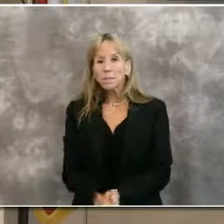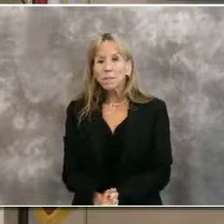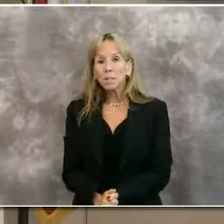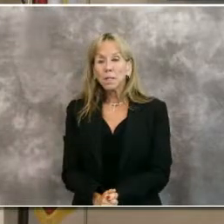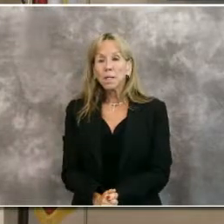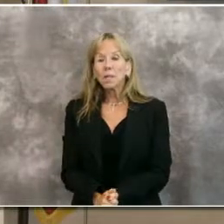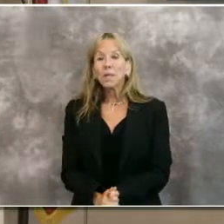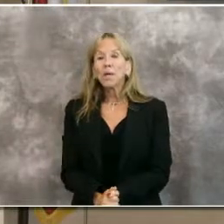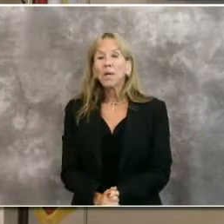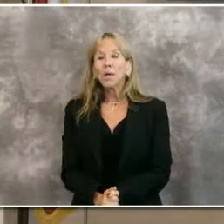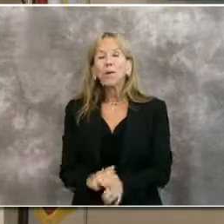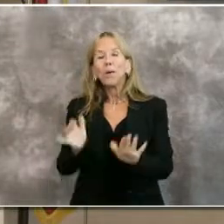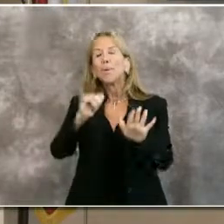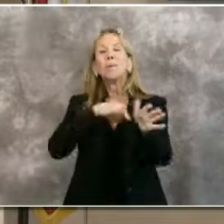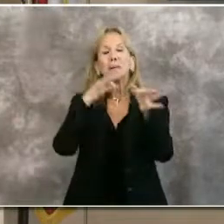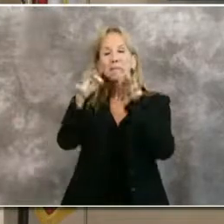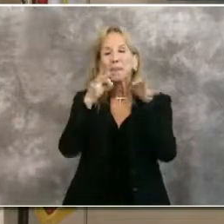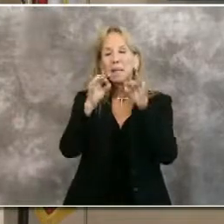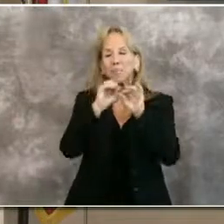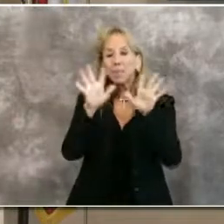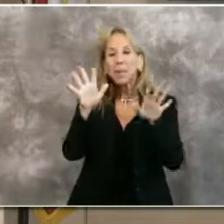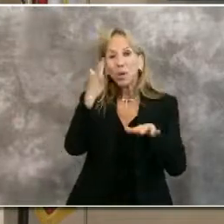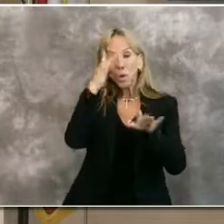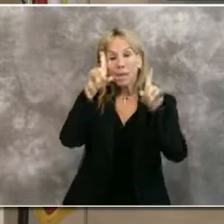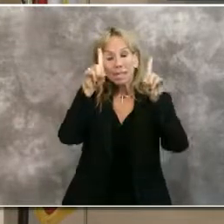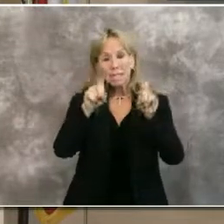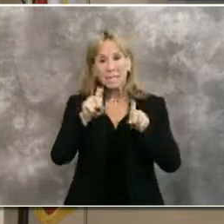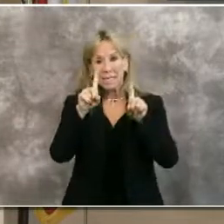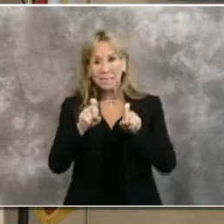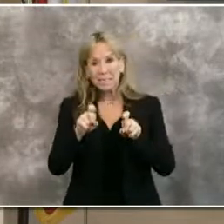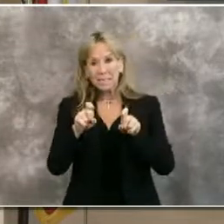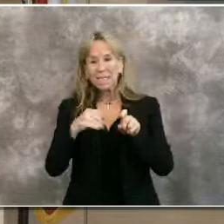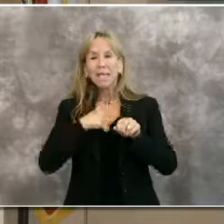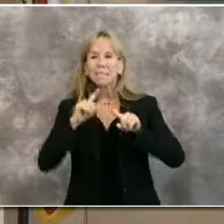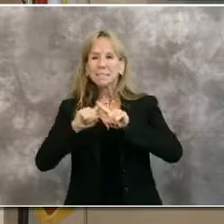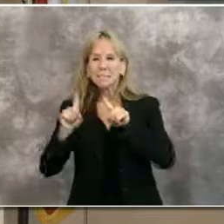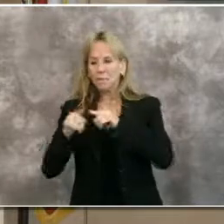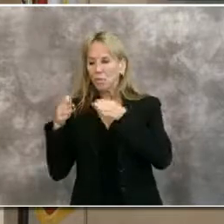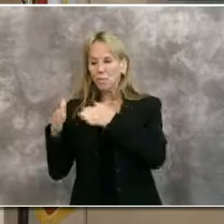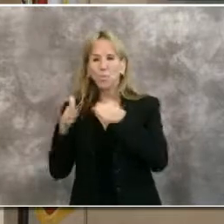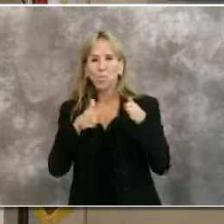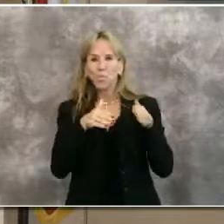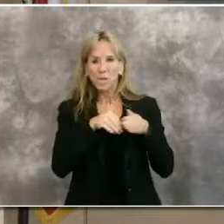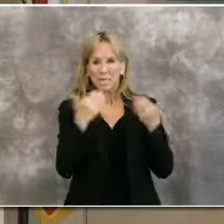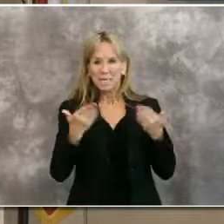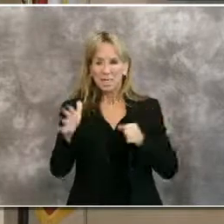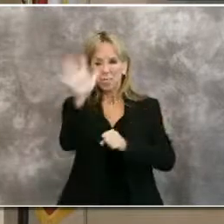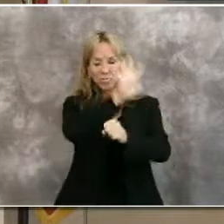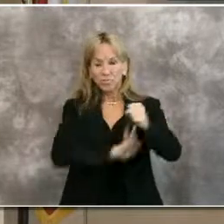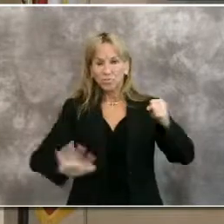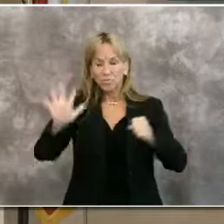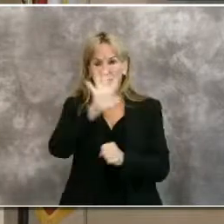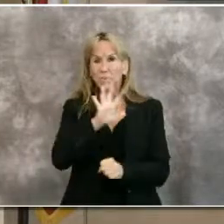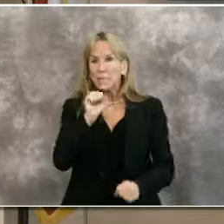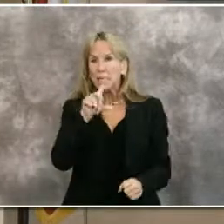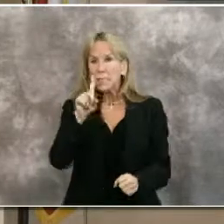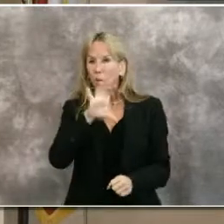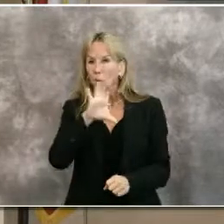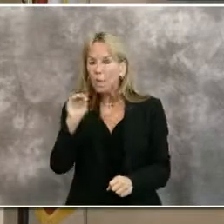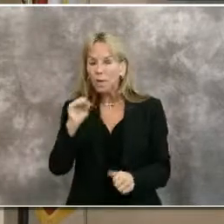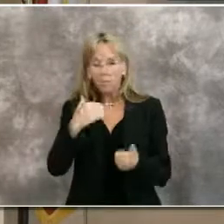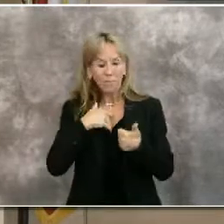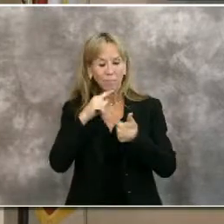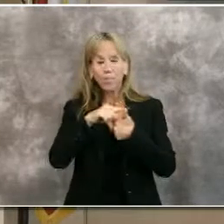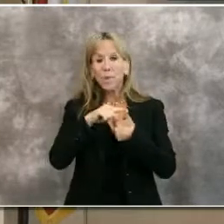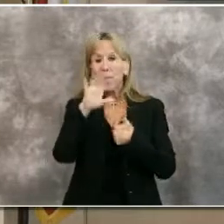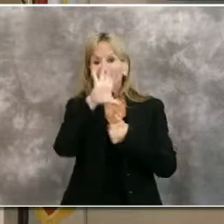testing is done at many levels in our region. We try to do it seamless for folks to sign up for a test, but we have